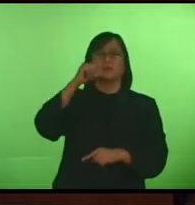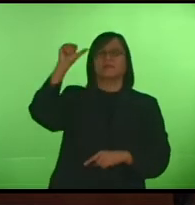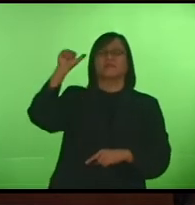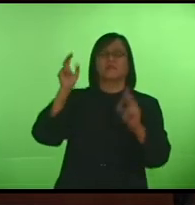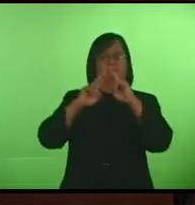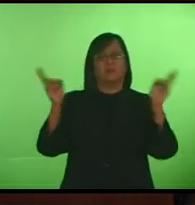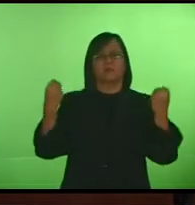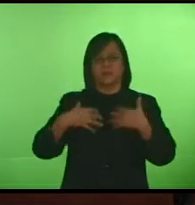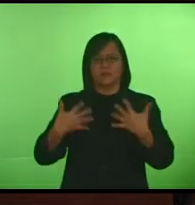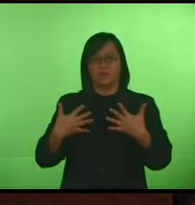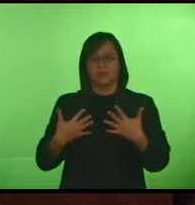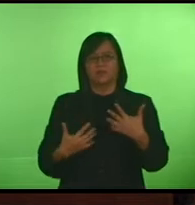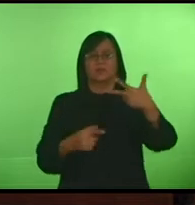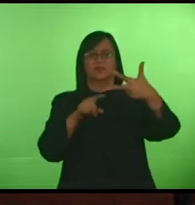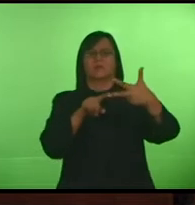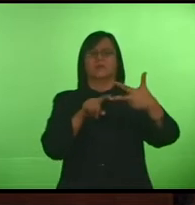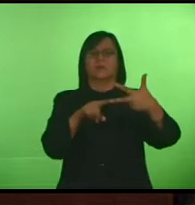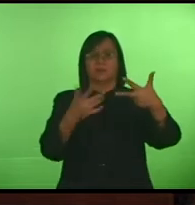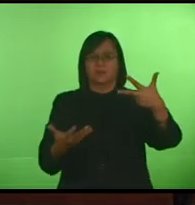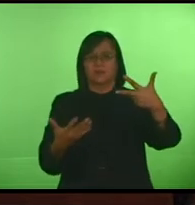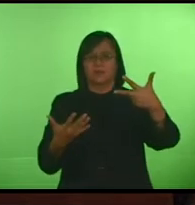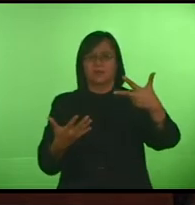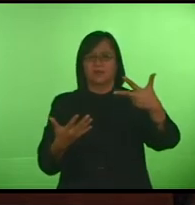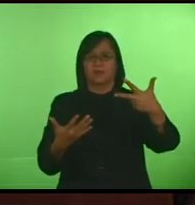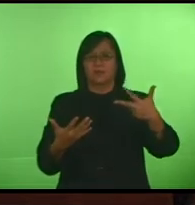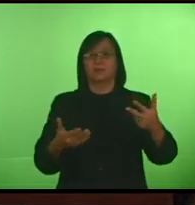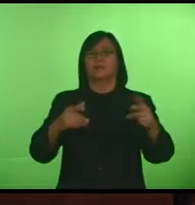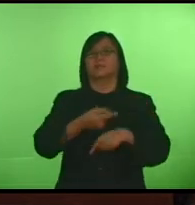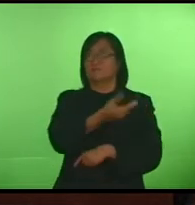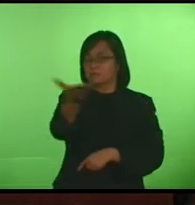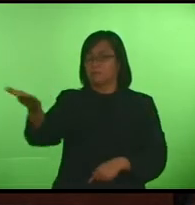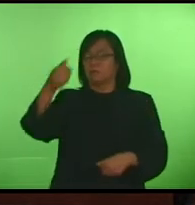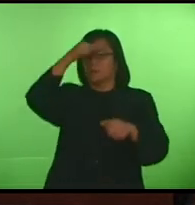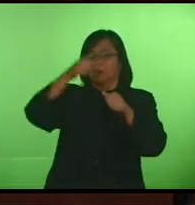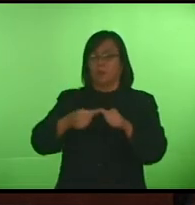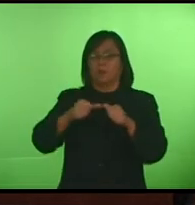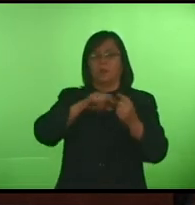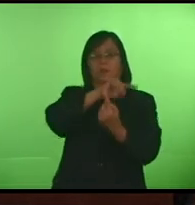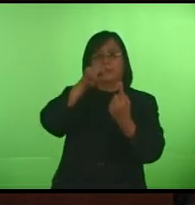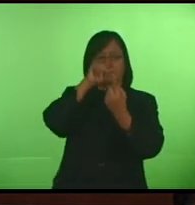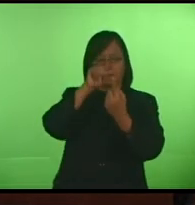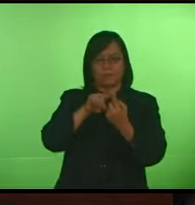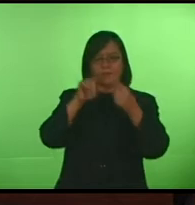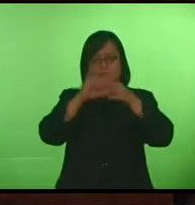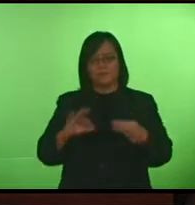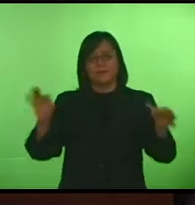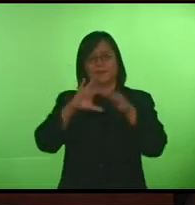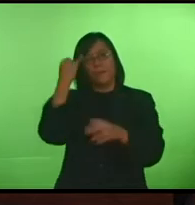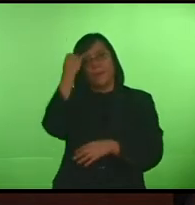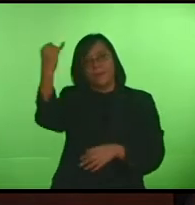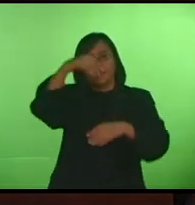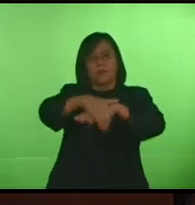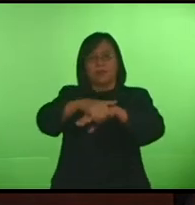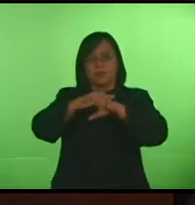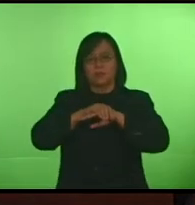Now students, remember, when you are writing ideas in English, the main thought